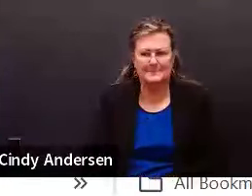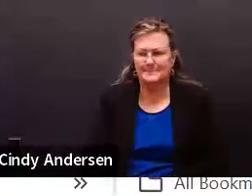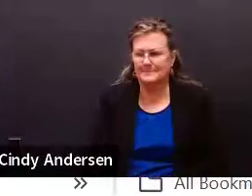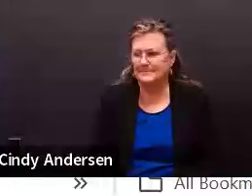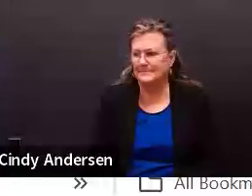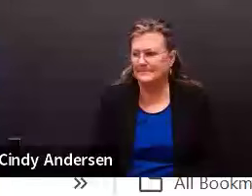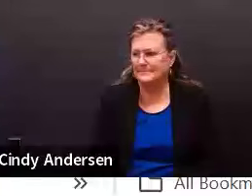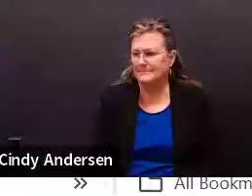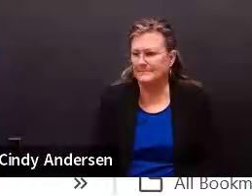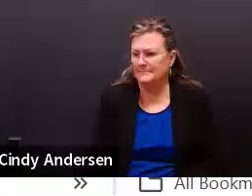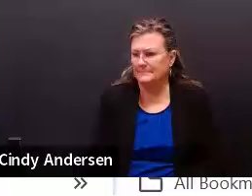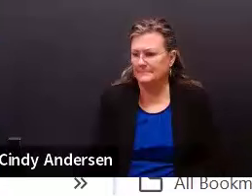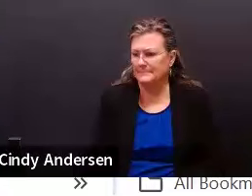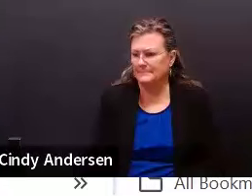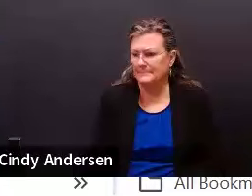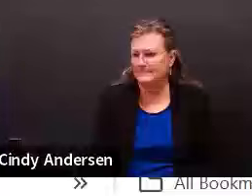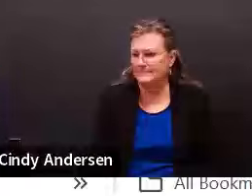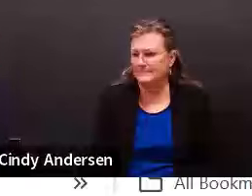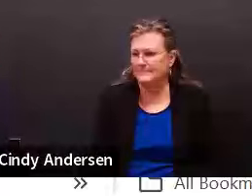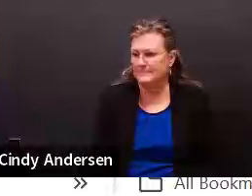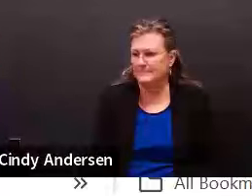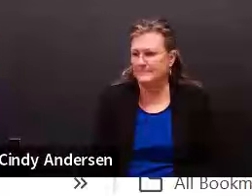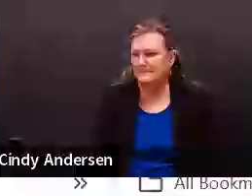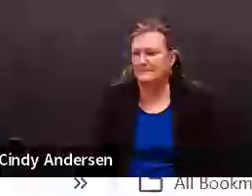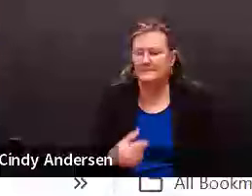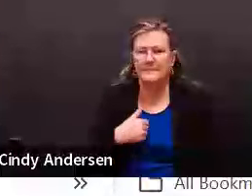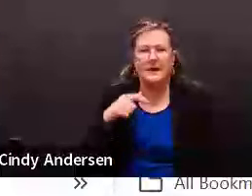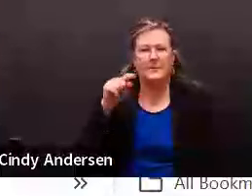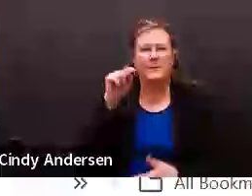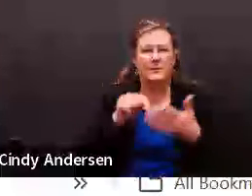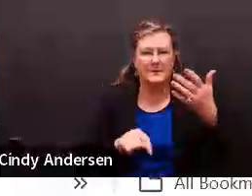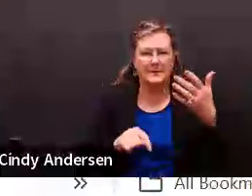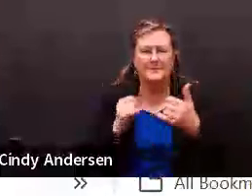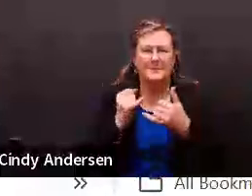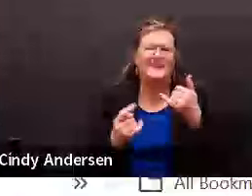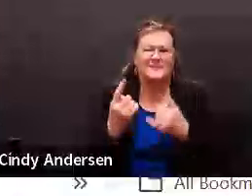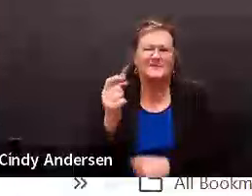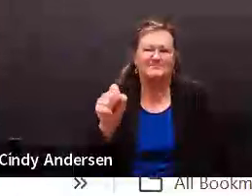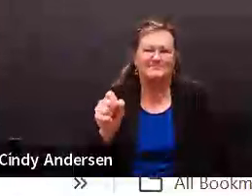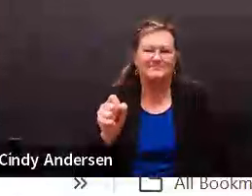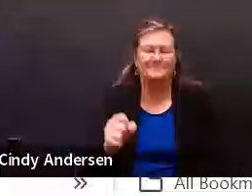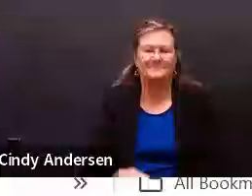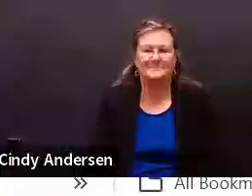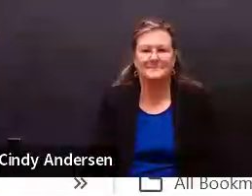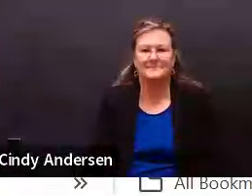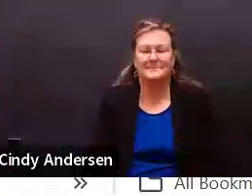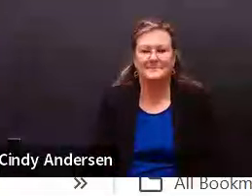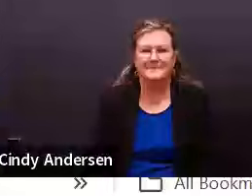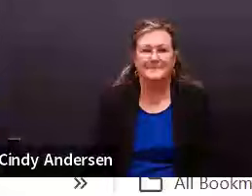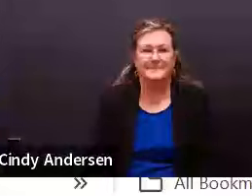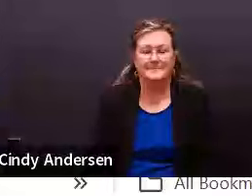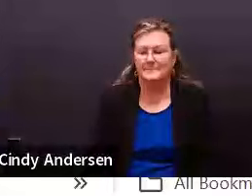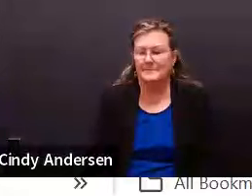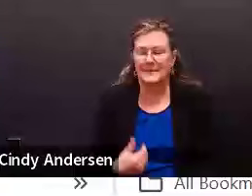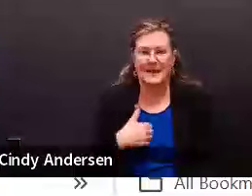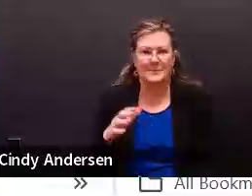Did we go down to 3? Yeah, I'll go down. I Or did to the last one, yeah. I don't want to make anyone dizzy. I'm trying